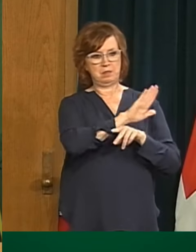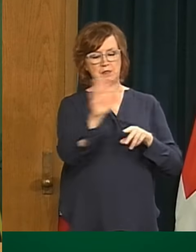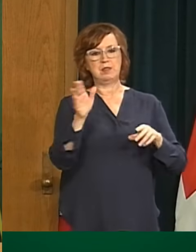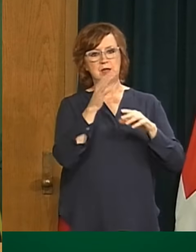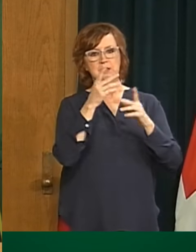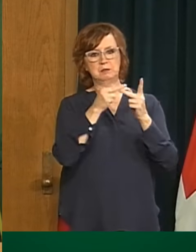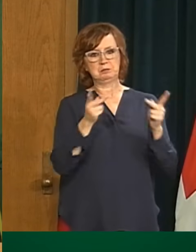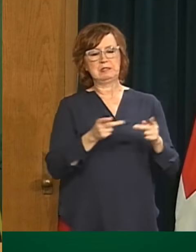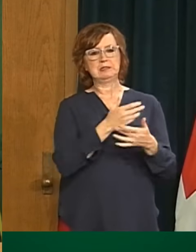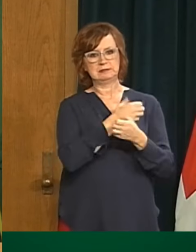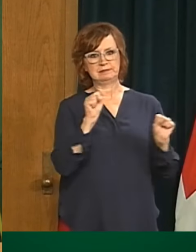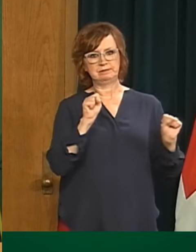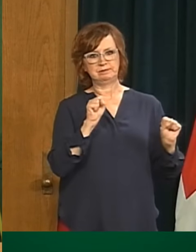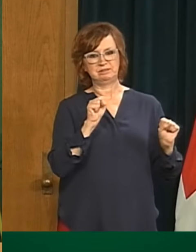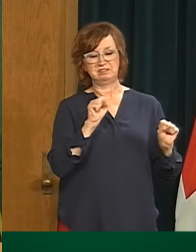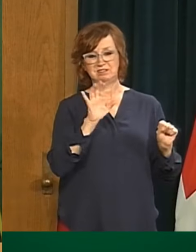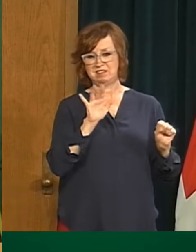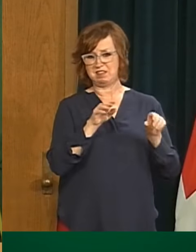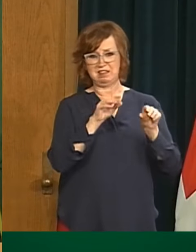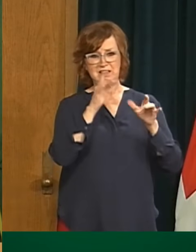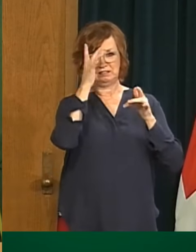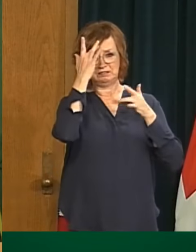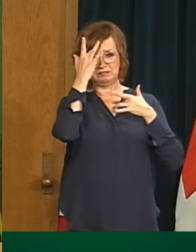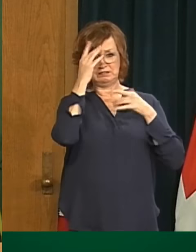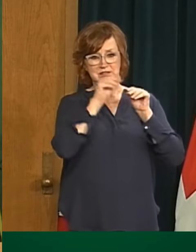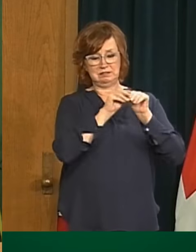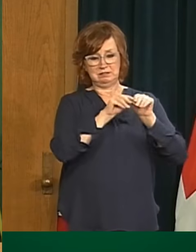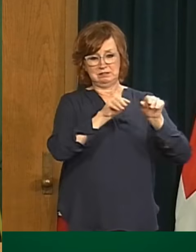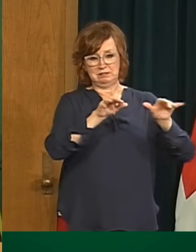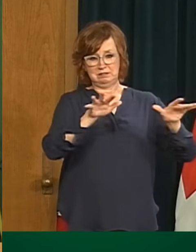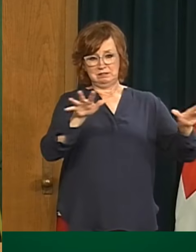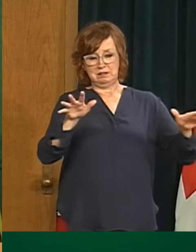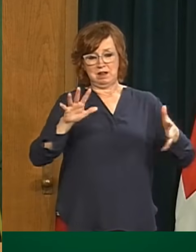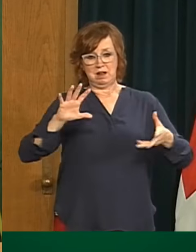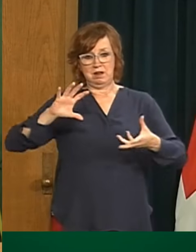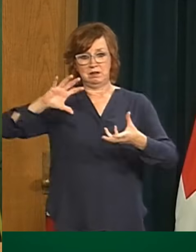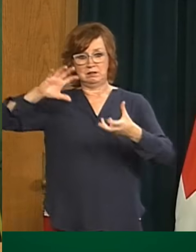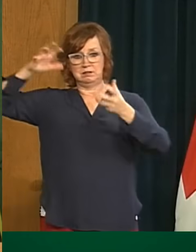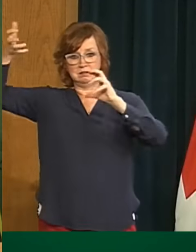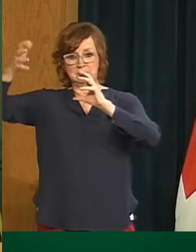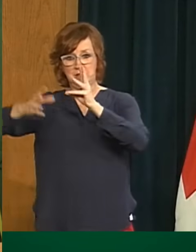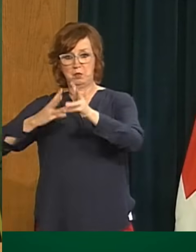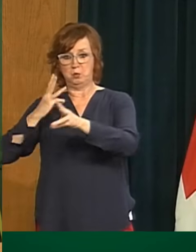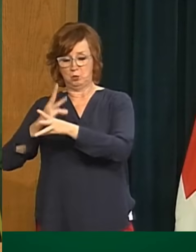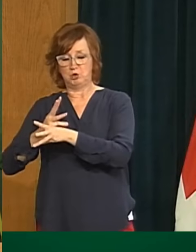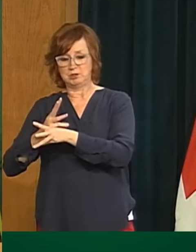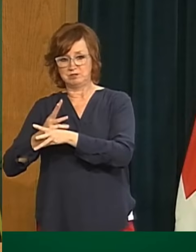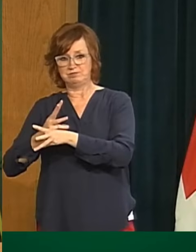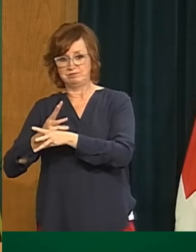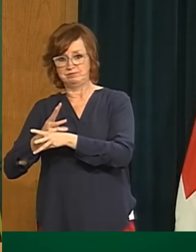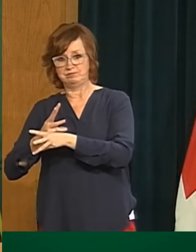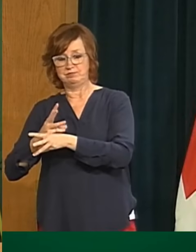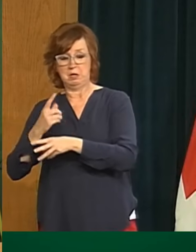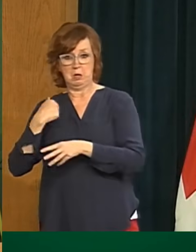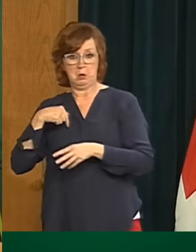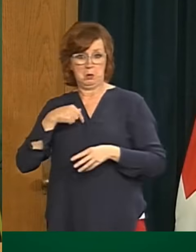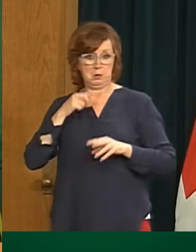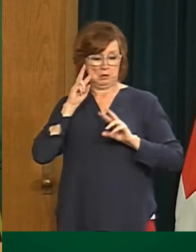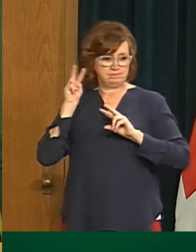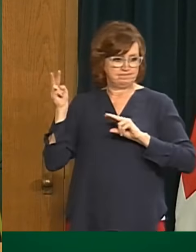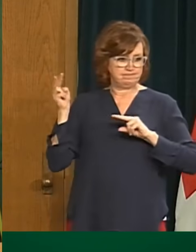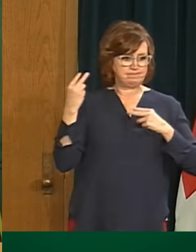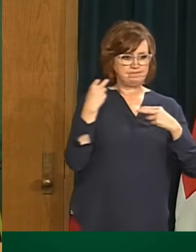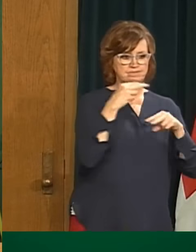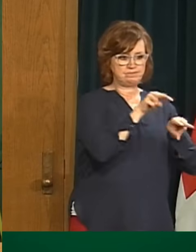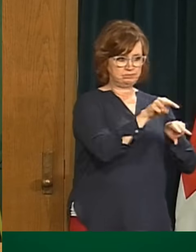it's caused havoc around the world. But if you look at the record in Saskatchewan, our healthcare facilities, and we're taking nothing